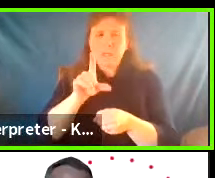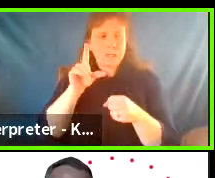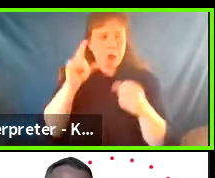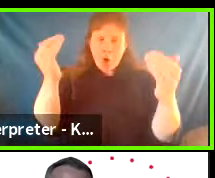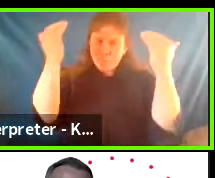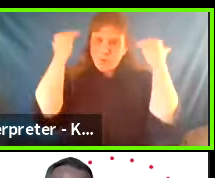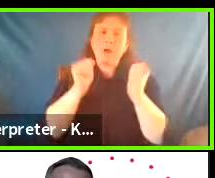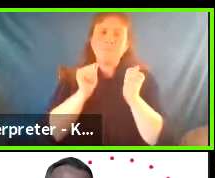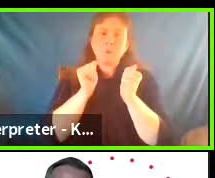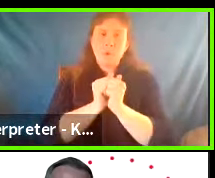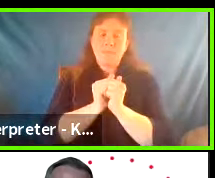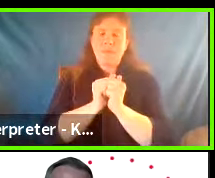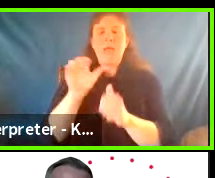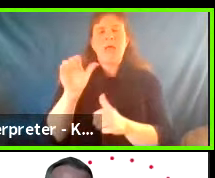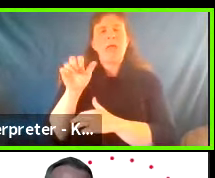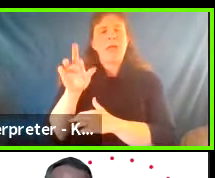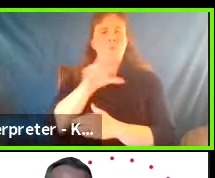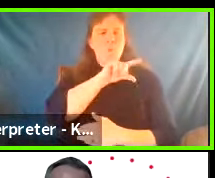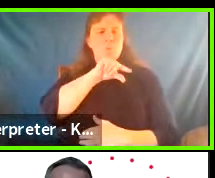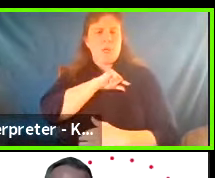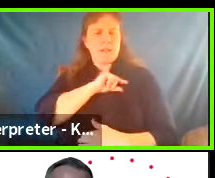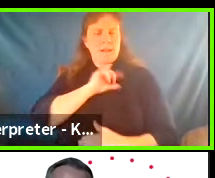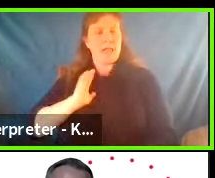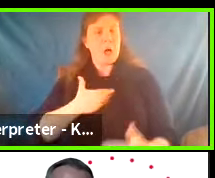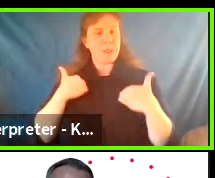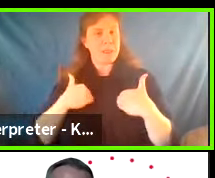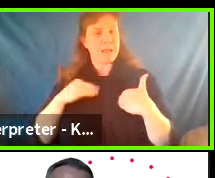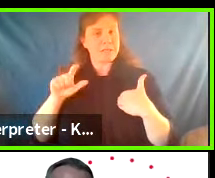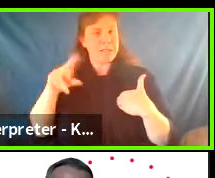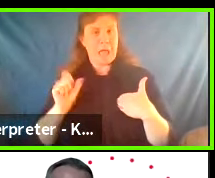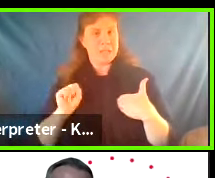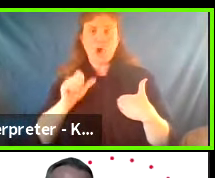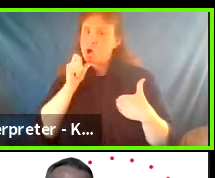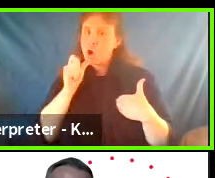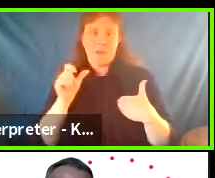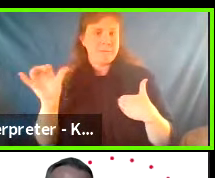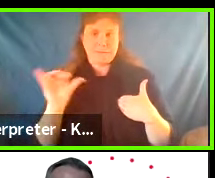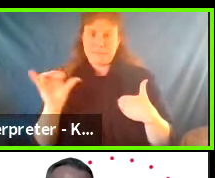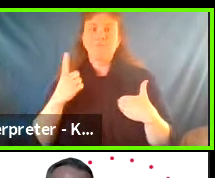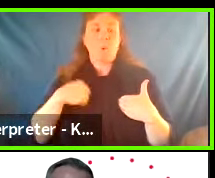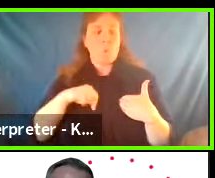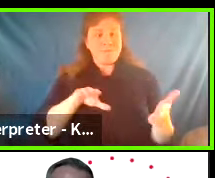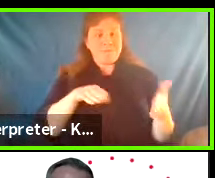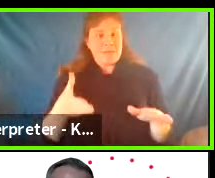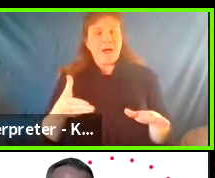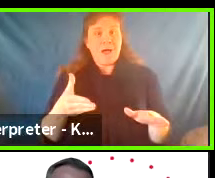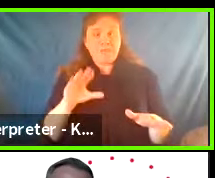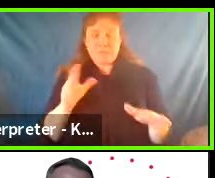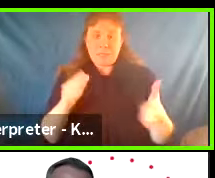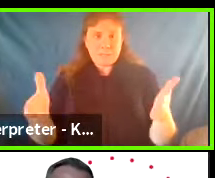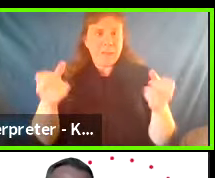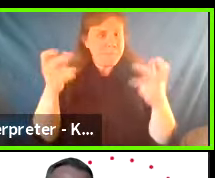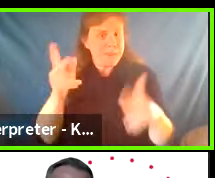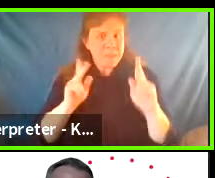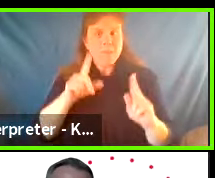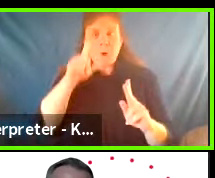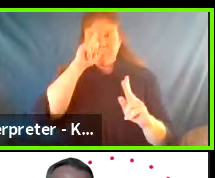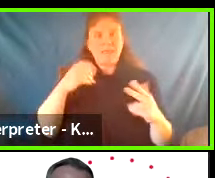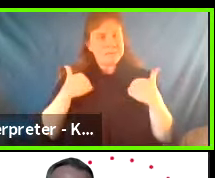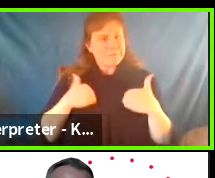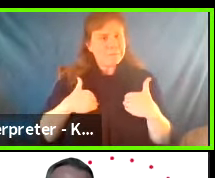are dying on a daily basis. We cannot compare 65-year-old here to La Jolla or to a